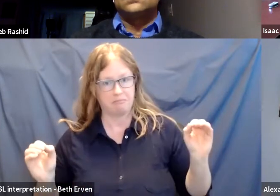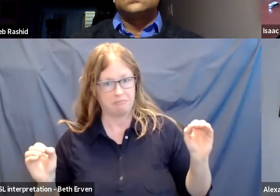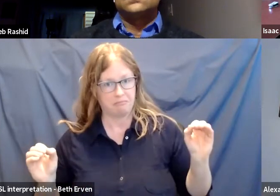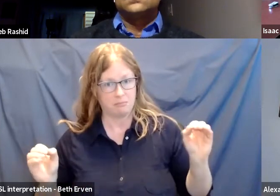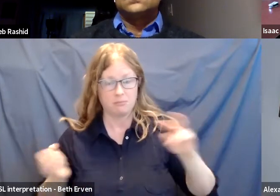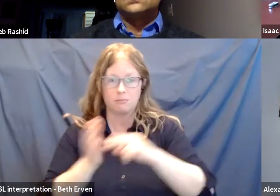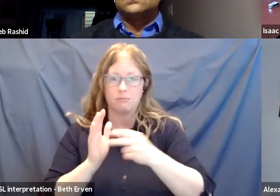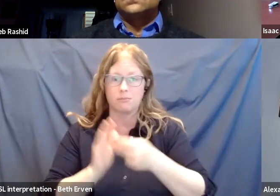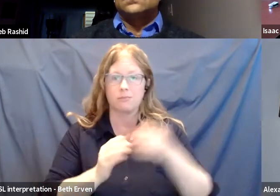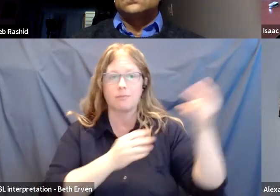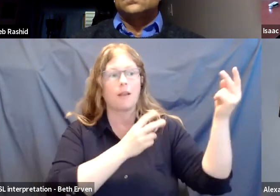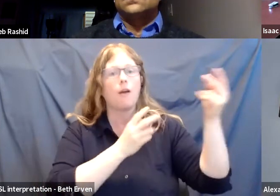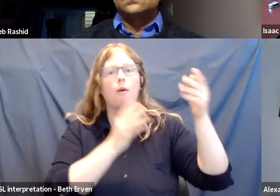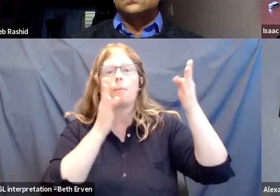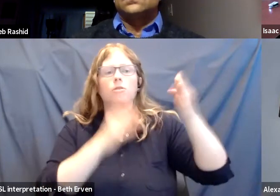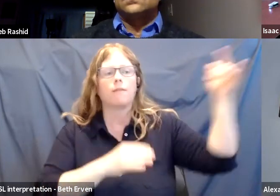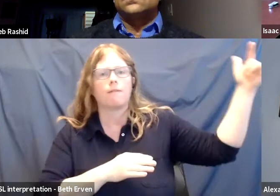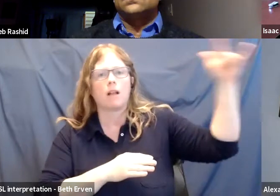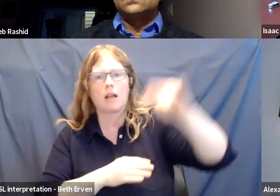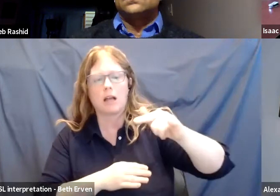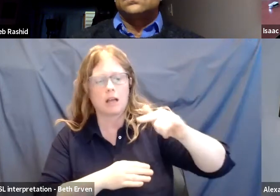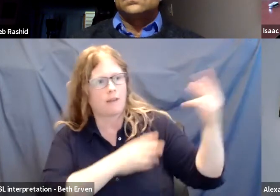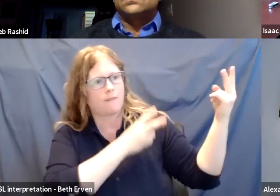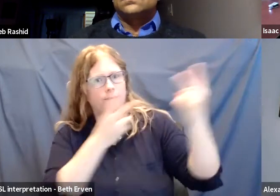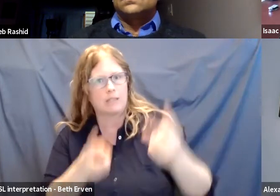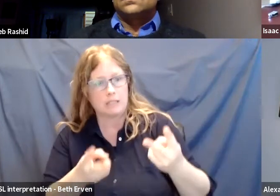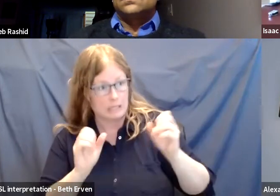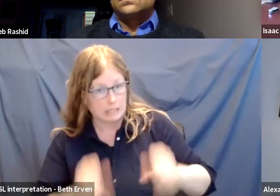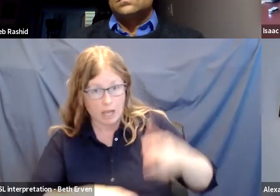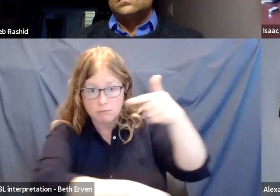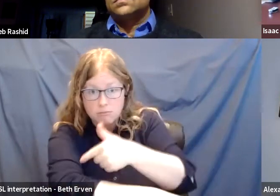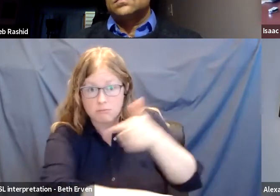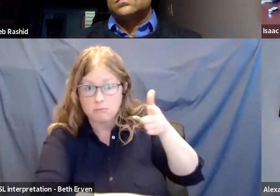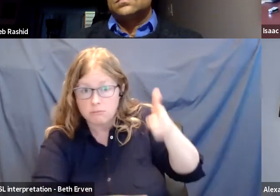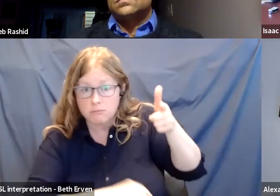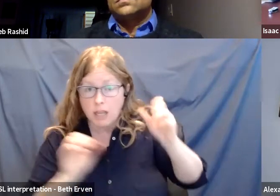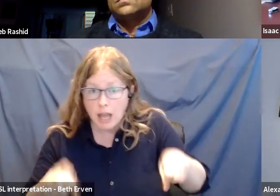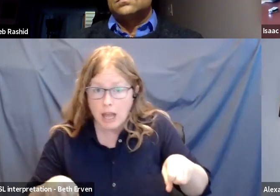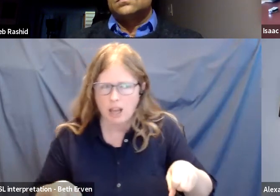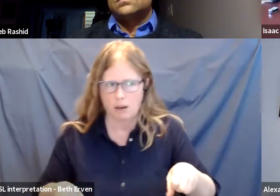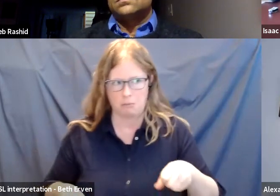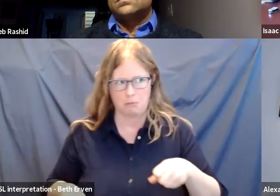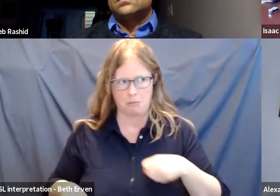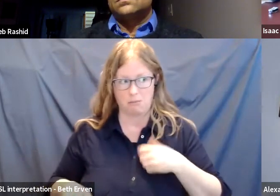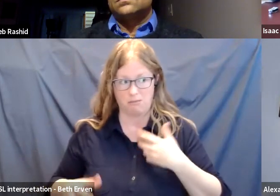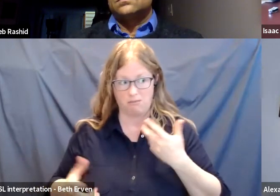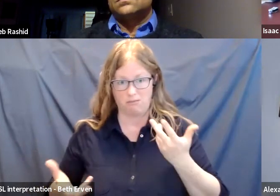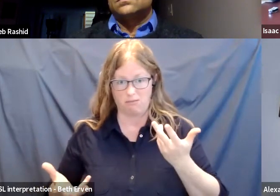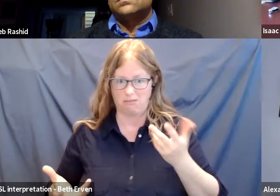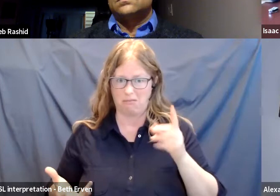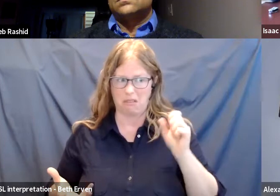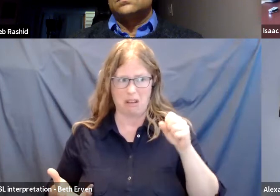well? I don't know the full answer to that, but my answer is probably. I mean, I don't